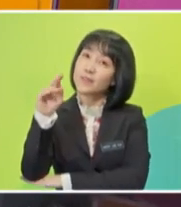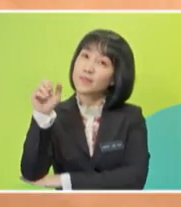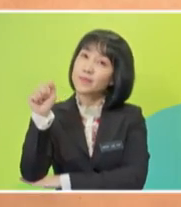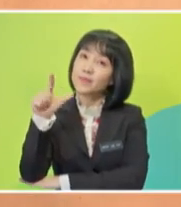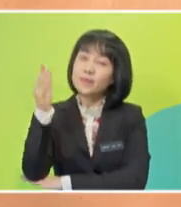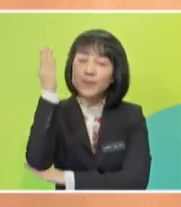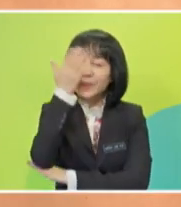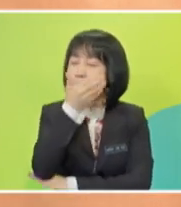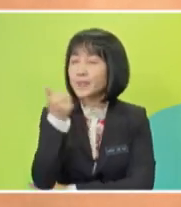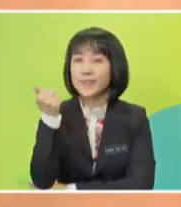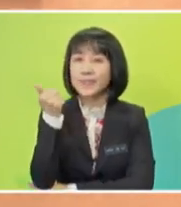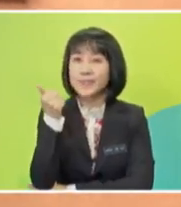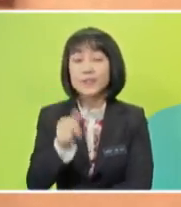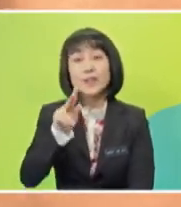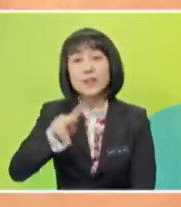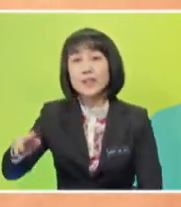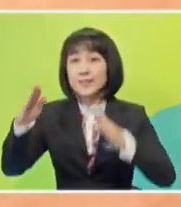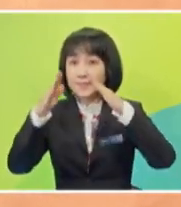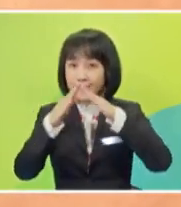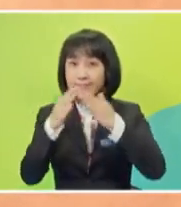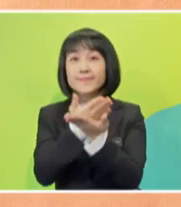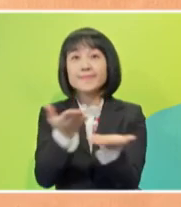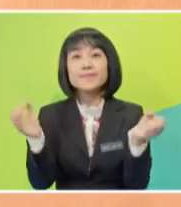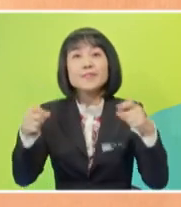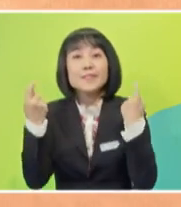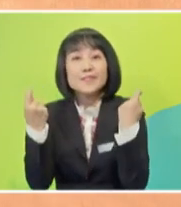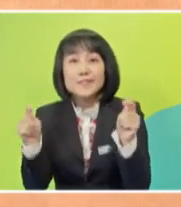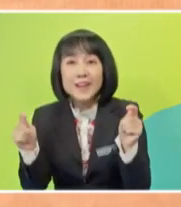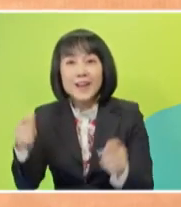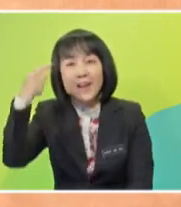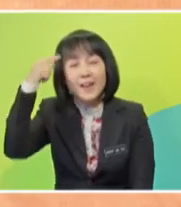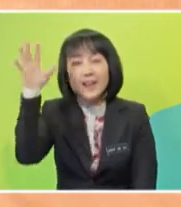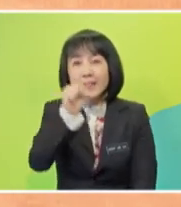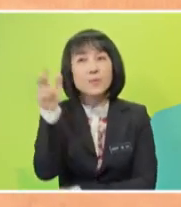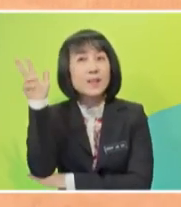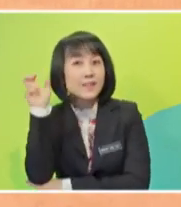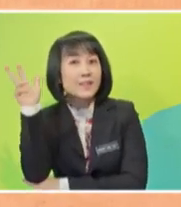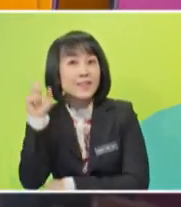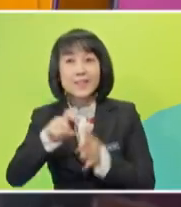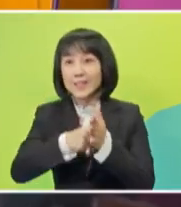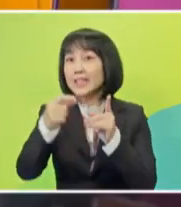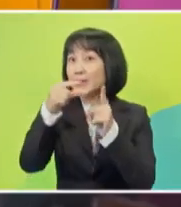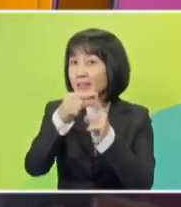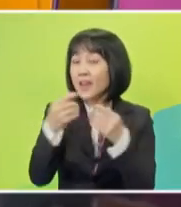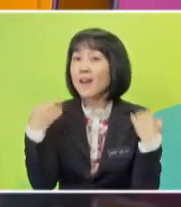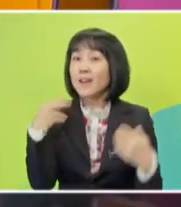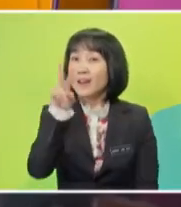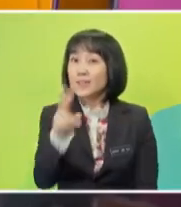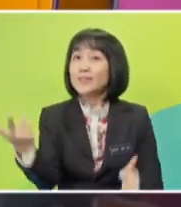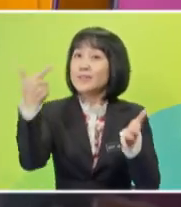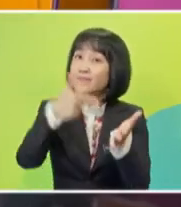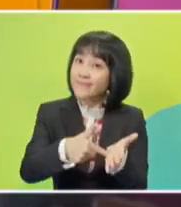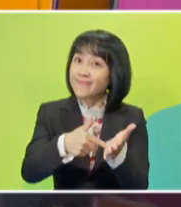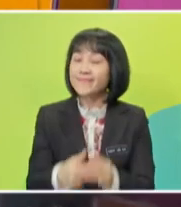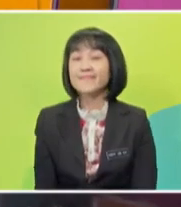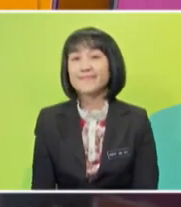very nice. So pupils at home, you can also try and guess by listening to the keyword. We still have two more to go. So